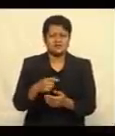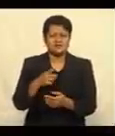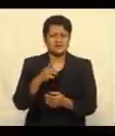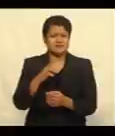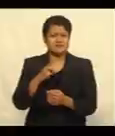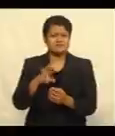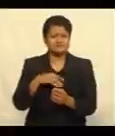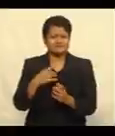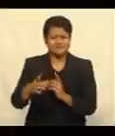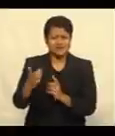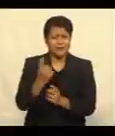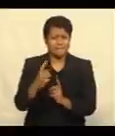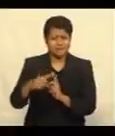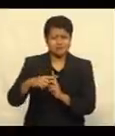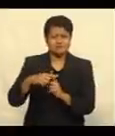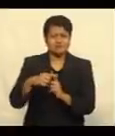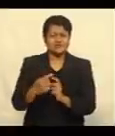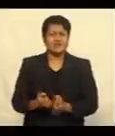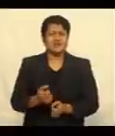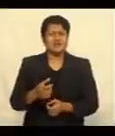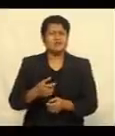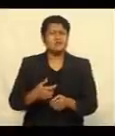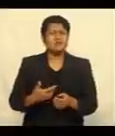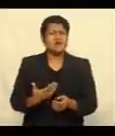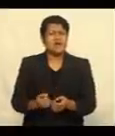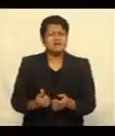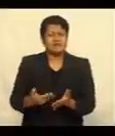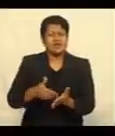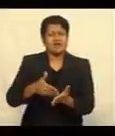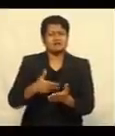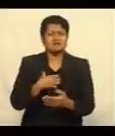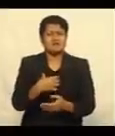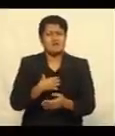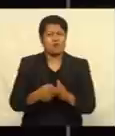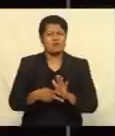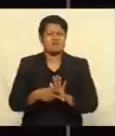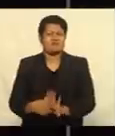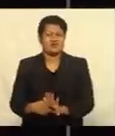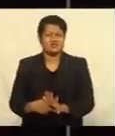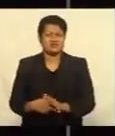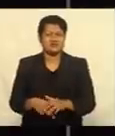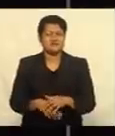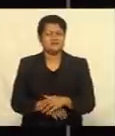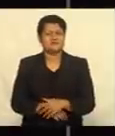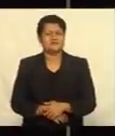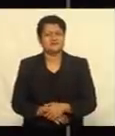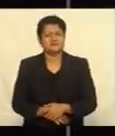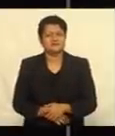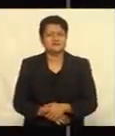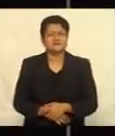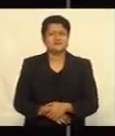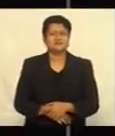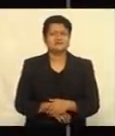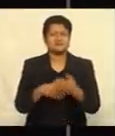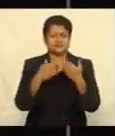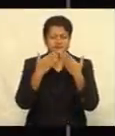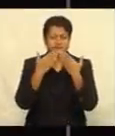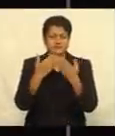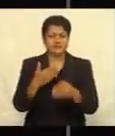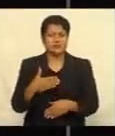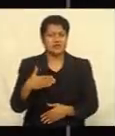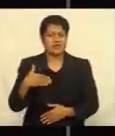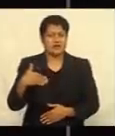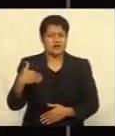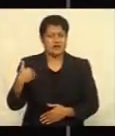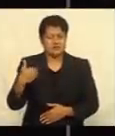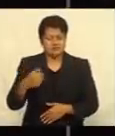pressure and burden on the ministry's effort to contain COVID-19. Edwin. Naka Koroy, the Health Ministry is warning there